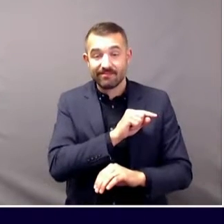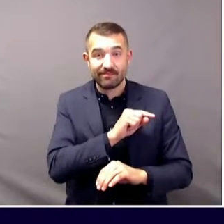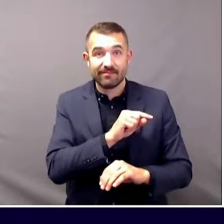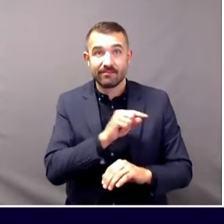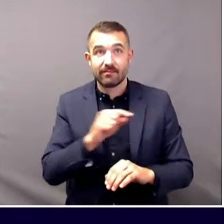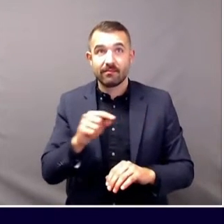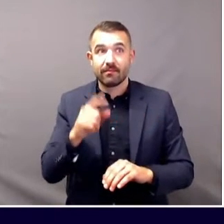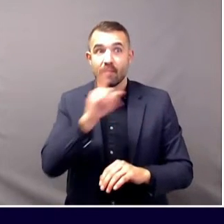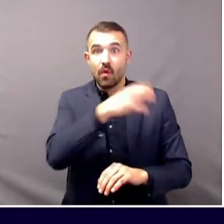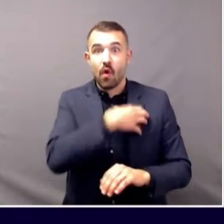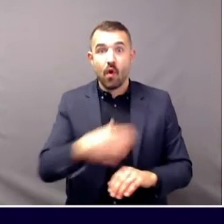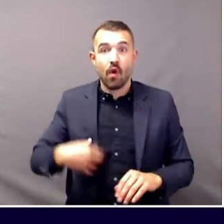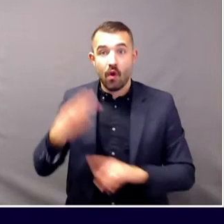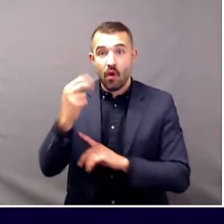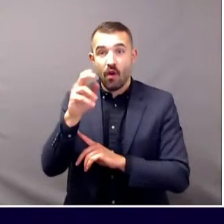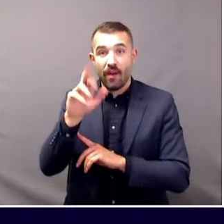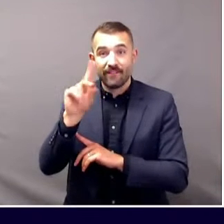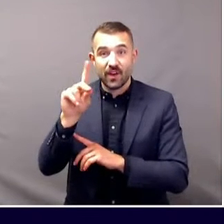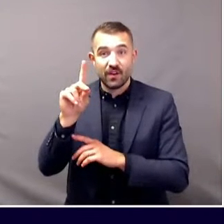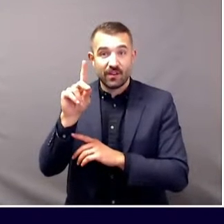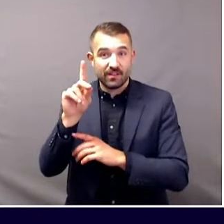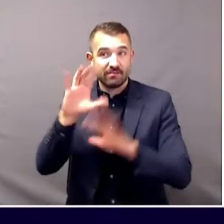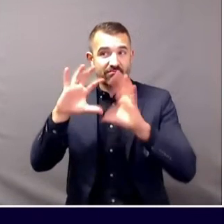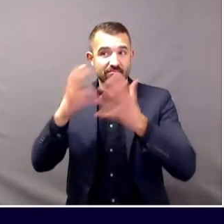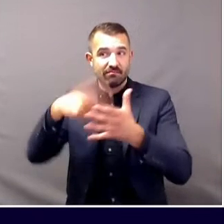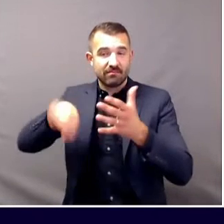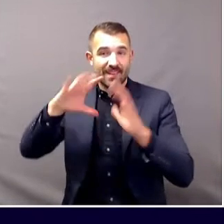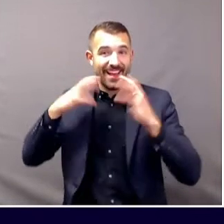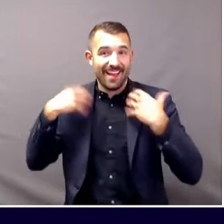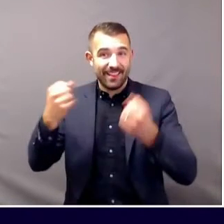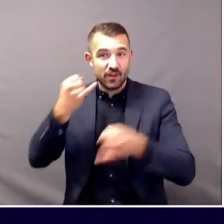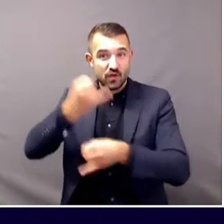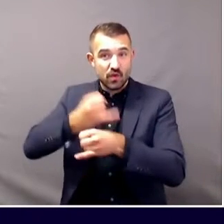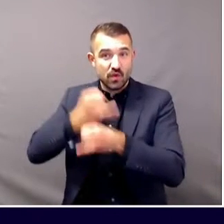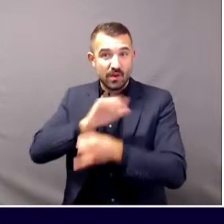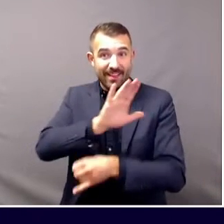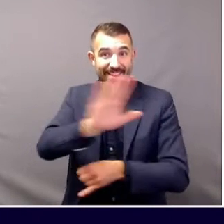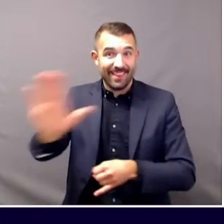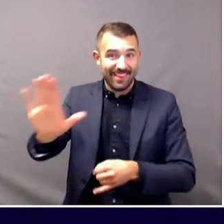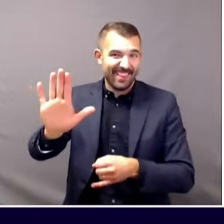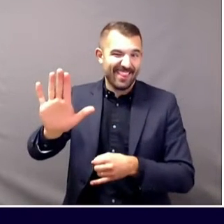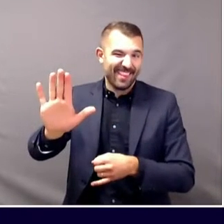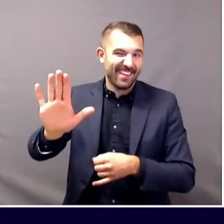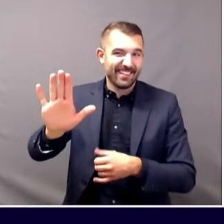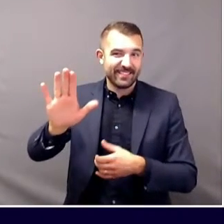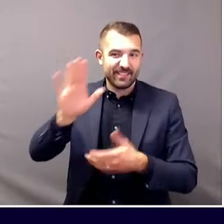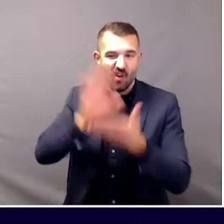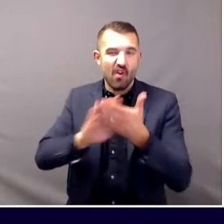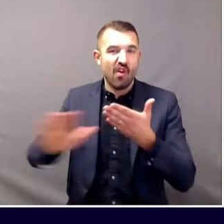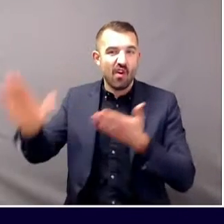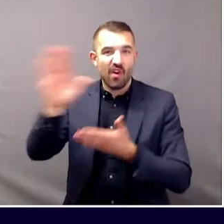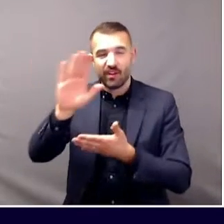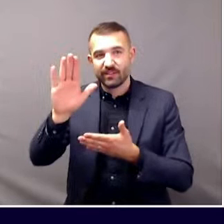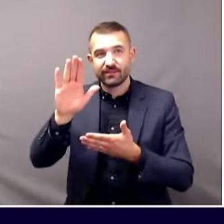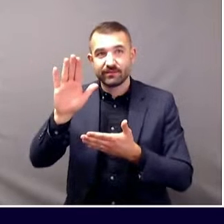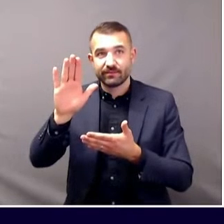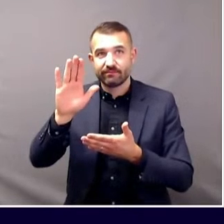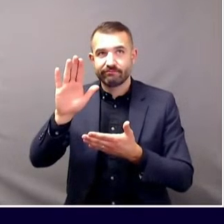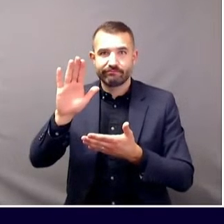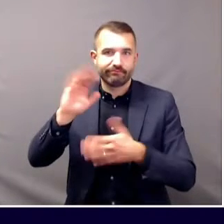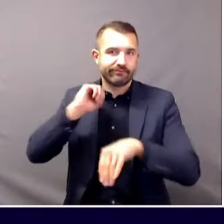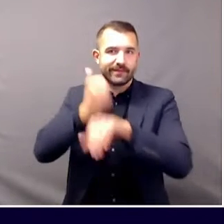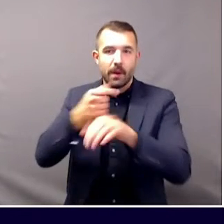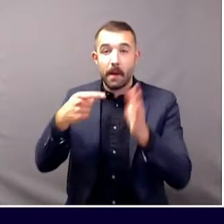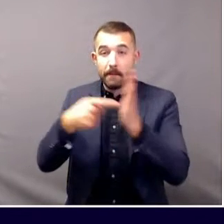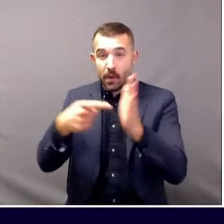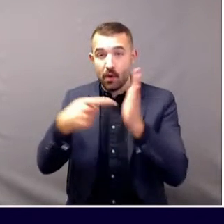Harvard Global Health Institute at the public health school there, Maine's testing volume still continues to be leading the nation.